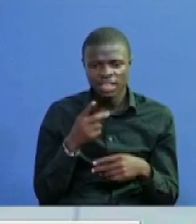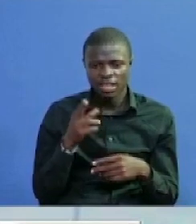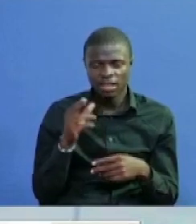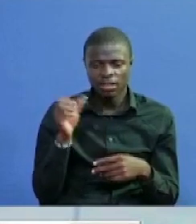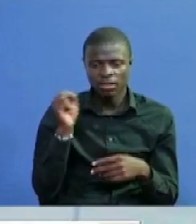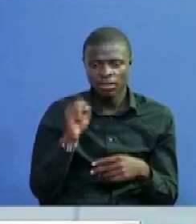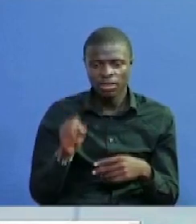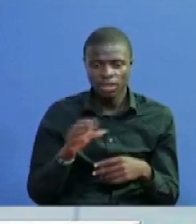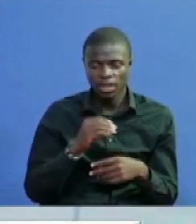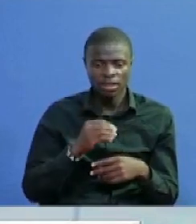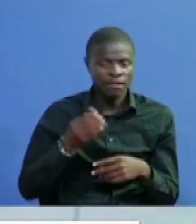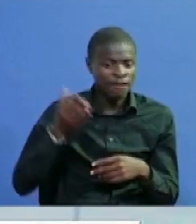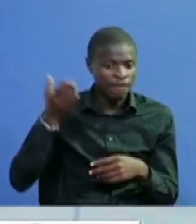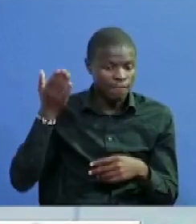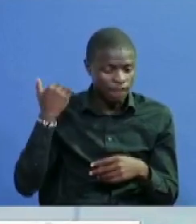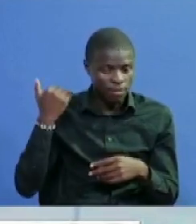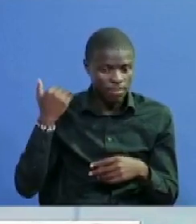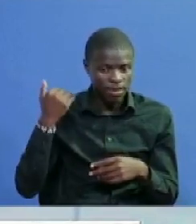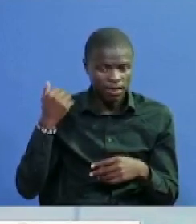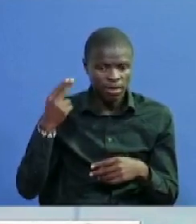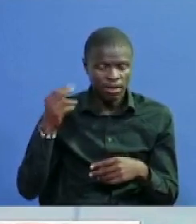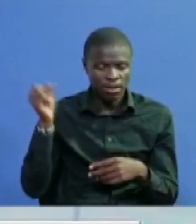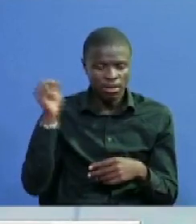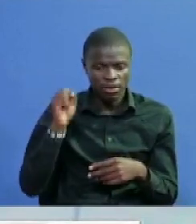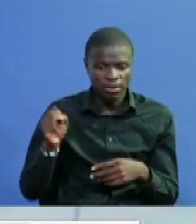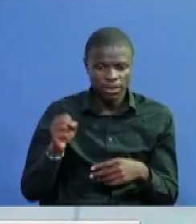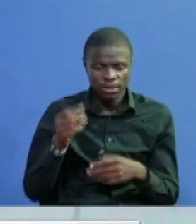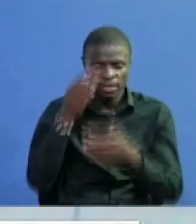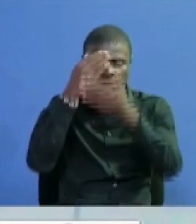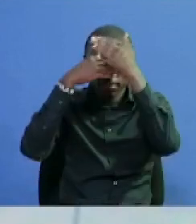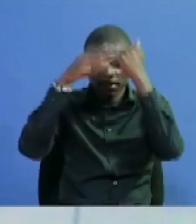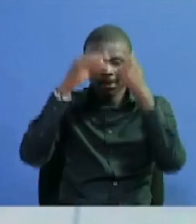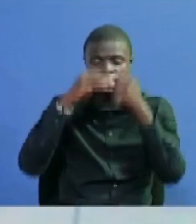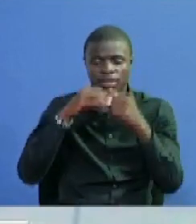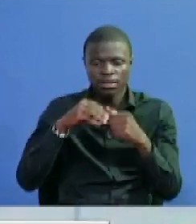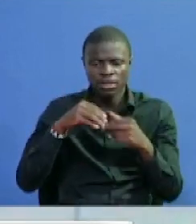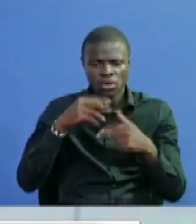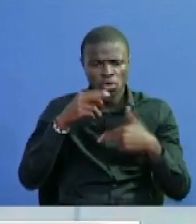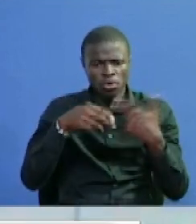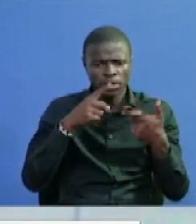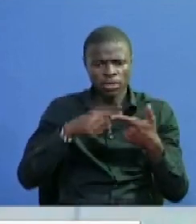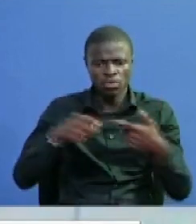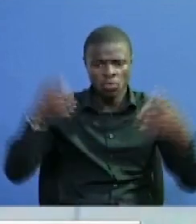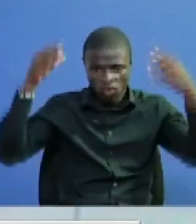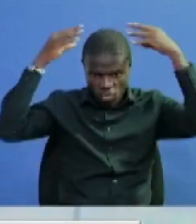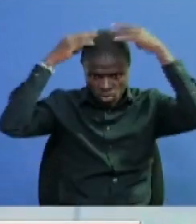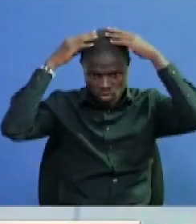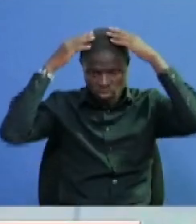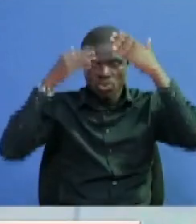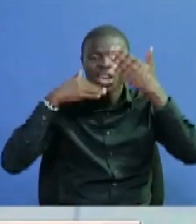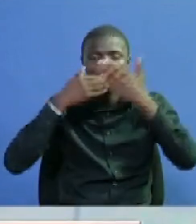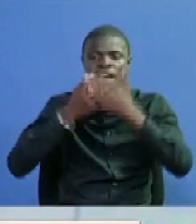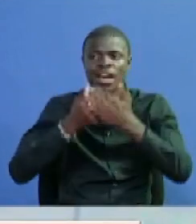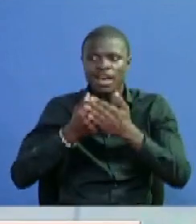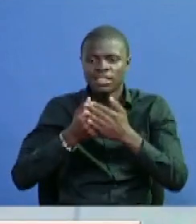an immediate former president of the United States of America, being taken to court to answer to charges of very,